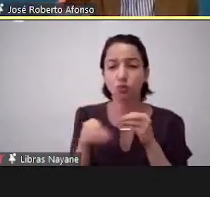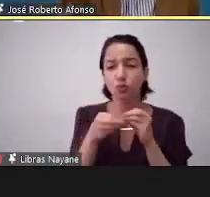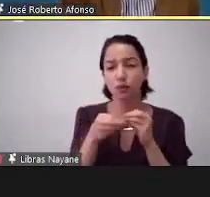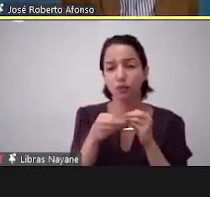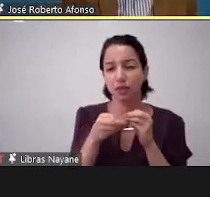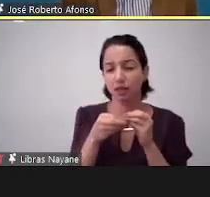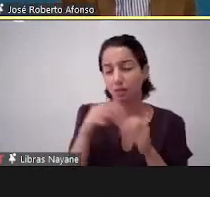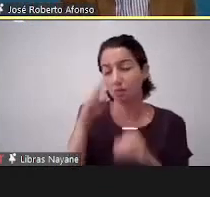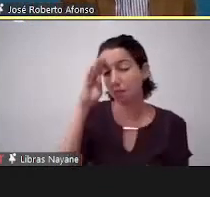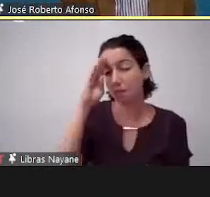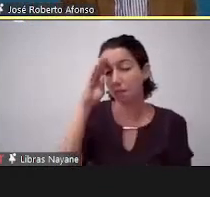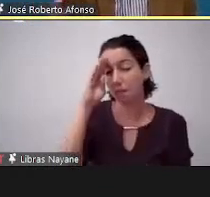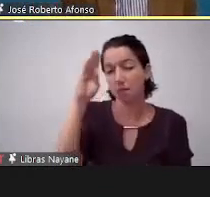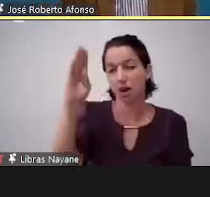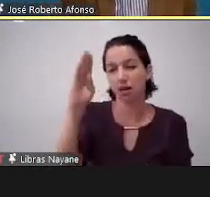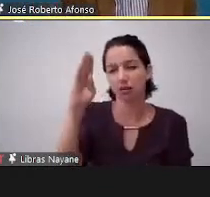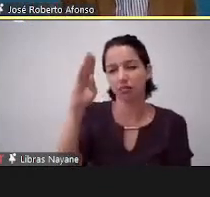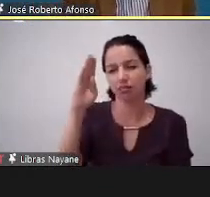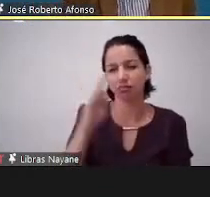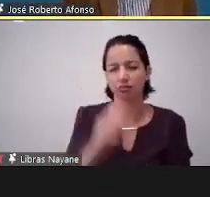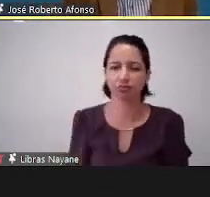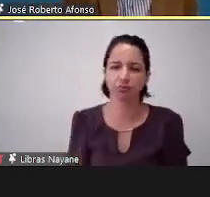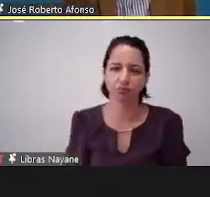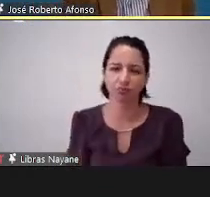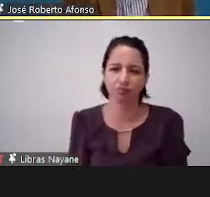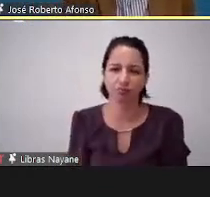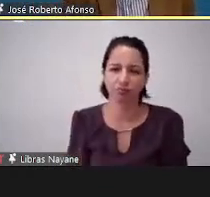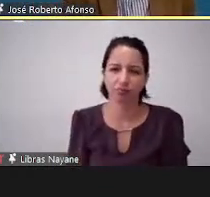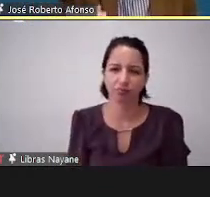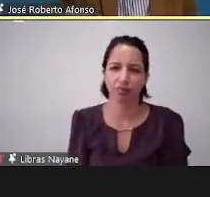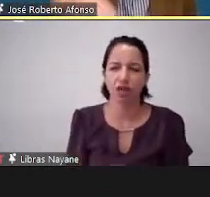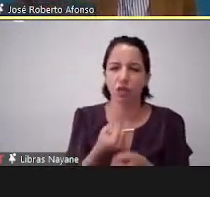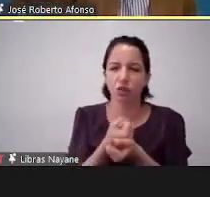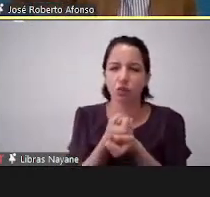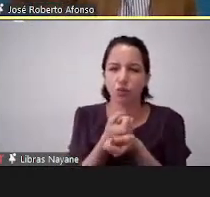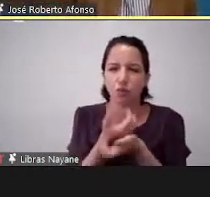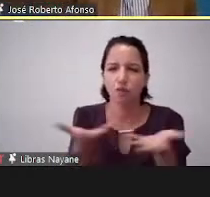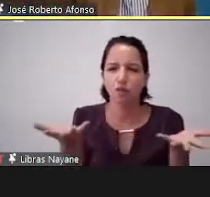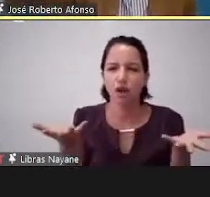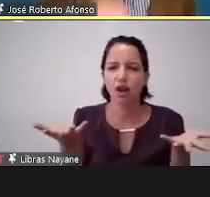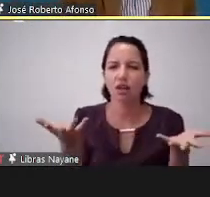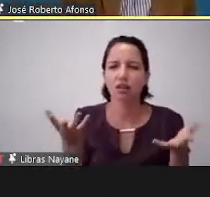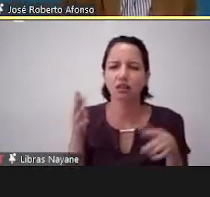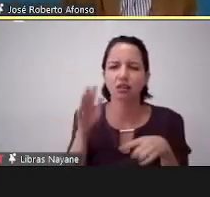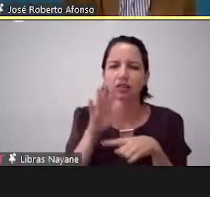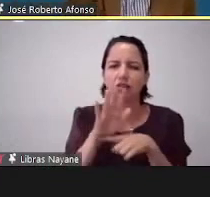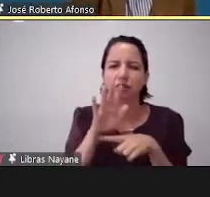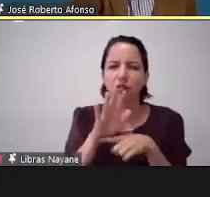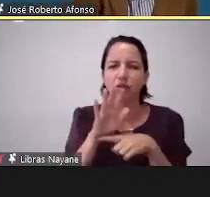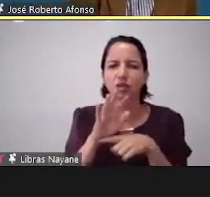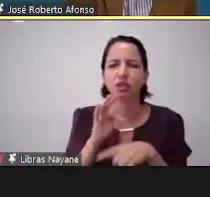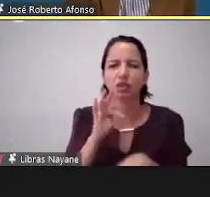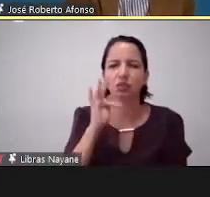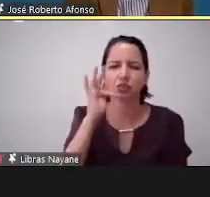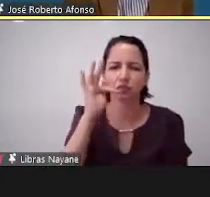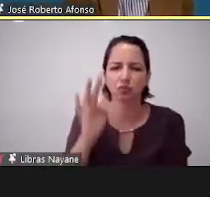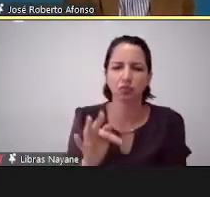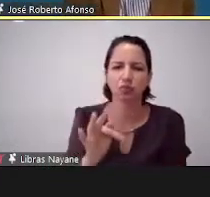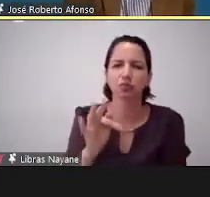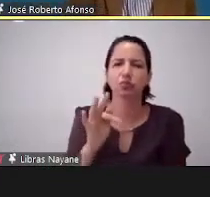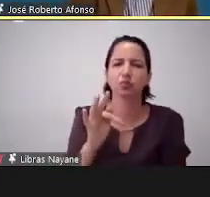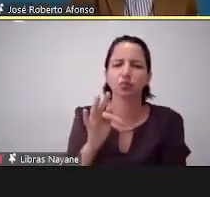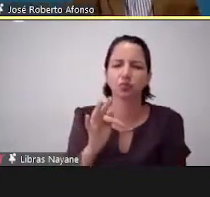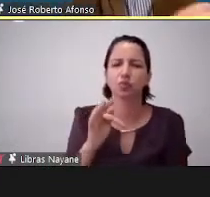cycle of the social security norm. The new normal is very